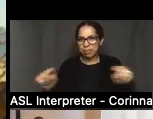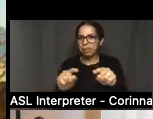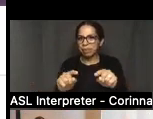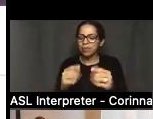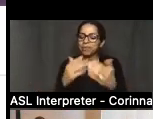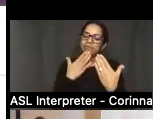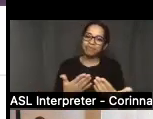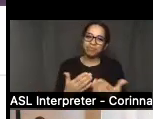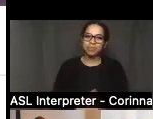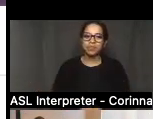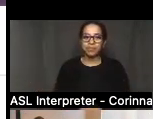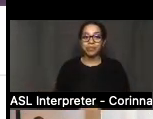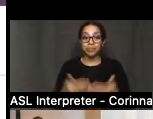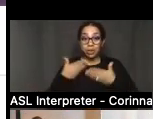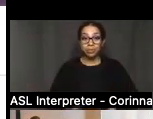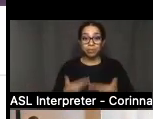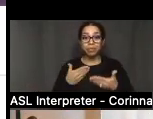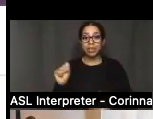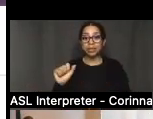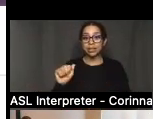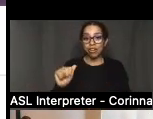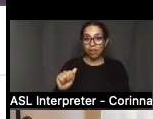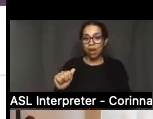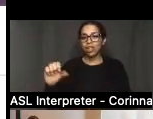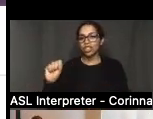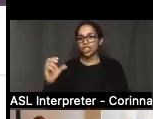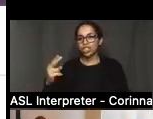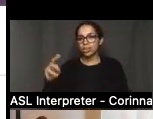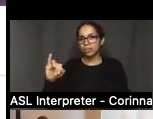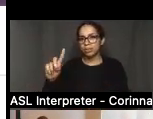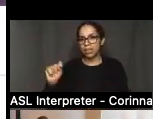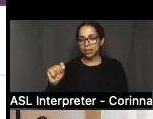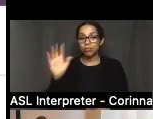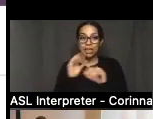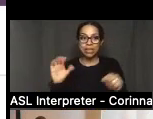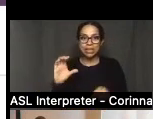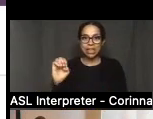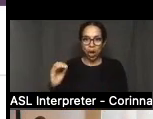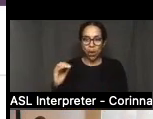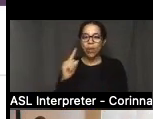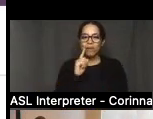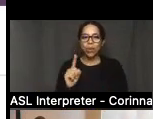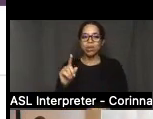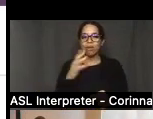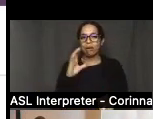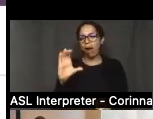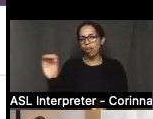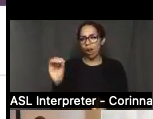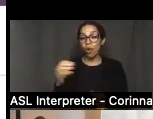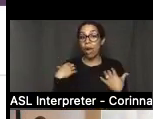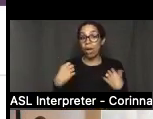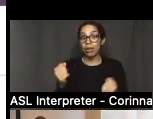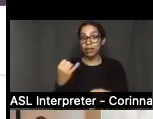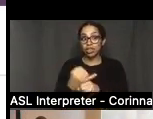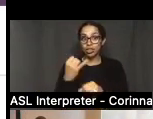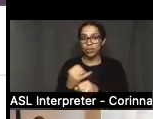Okay, so who am I? I'm Sarah Schmidt. I'm the president and CEO of the Colorado Health Institute. I've been at CHI for 12 years, which means I've seen a